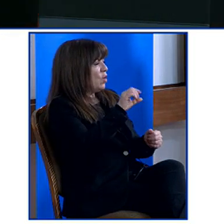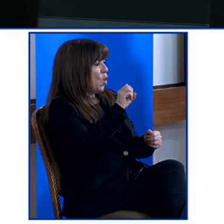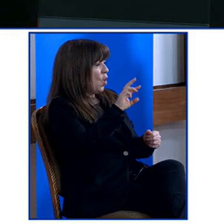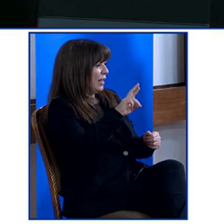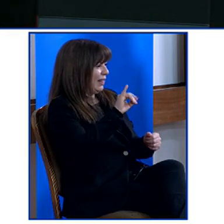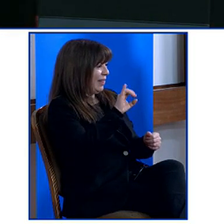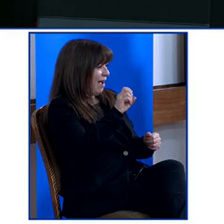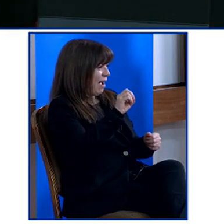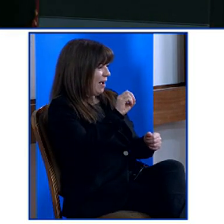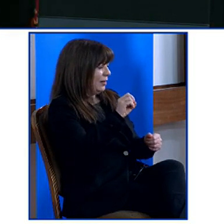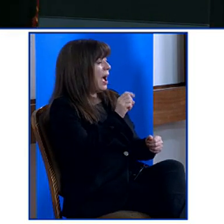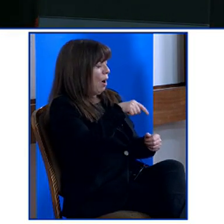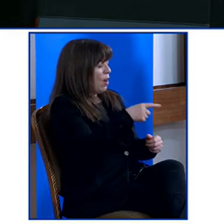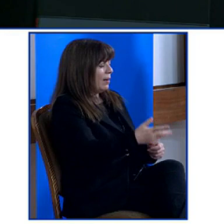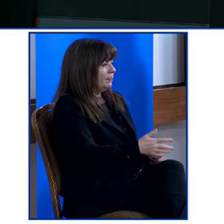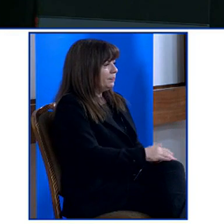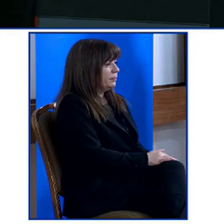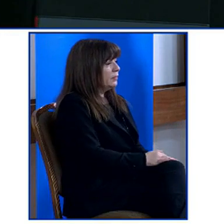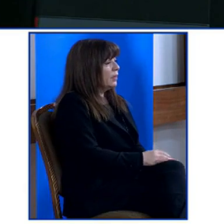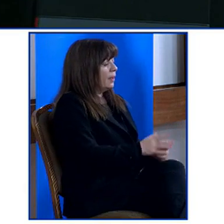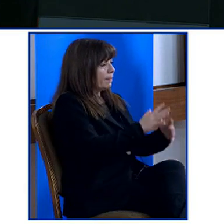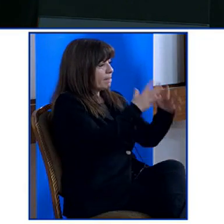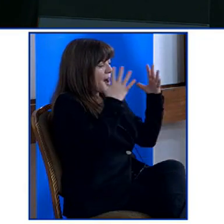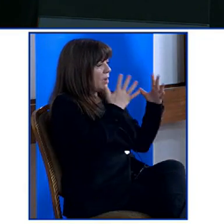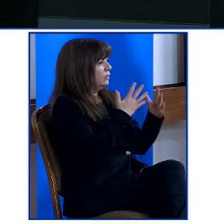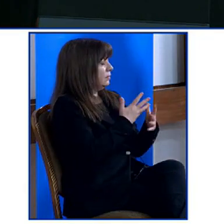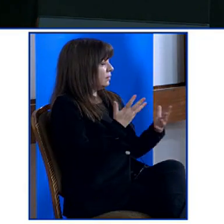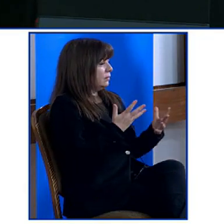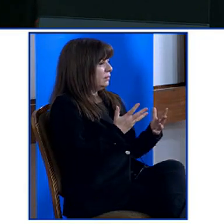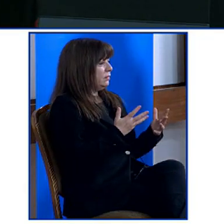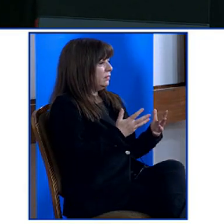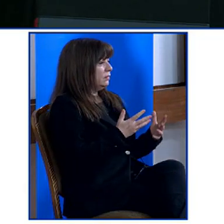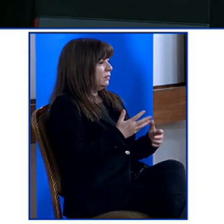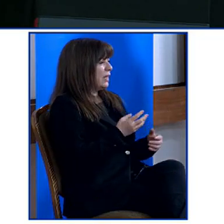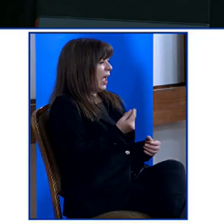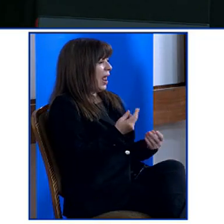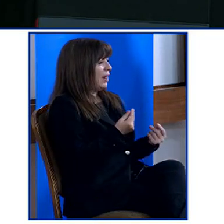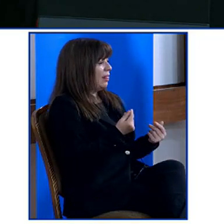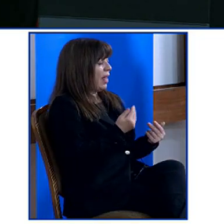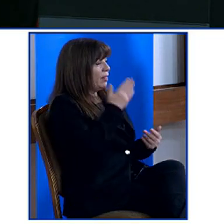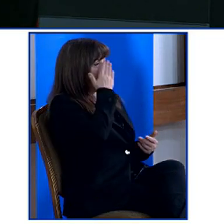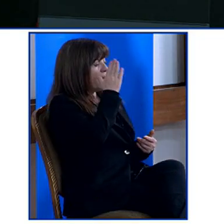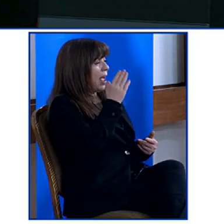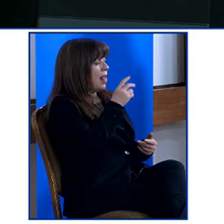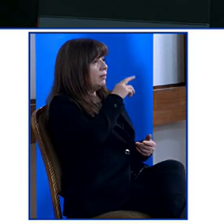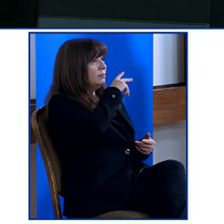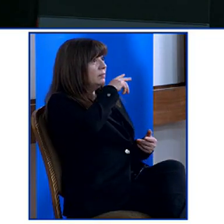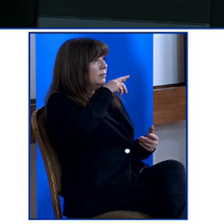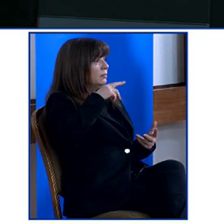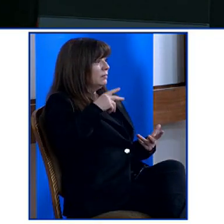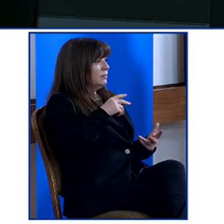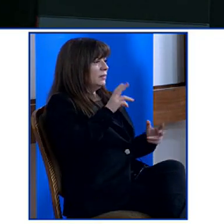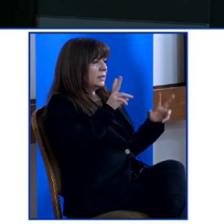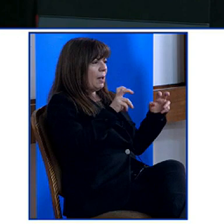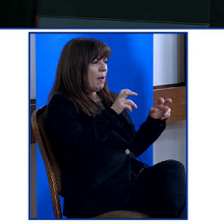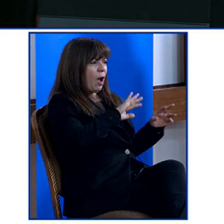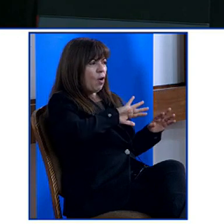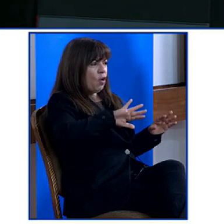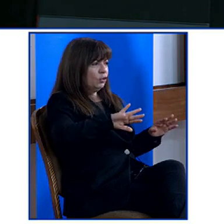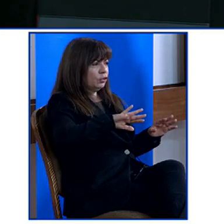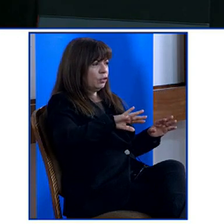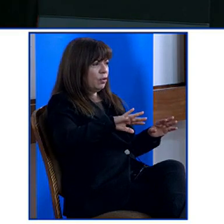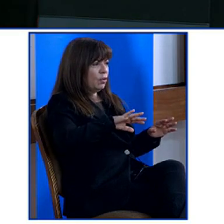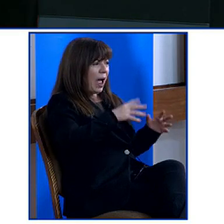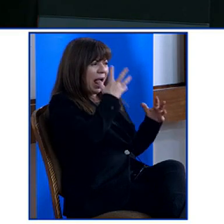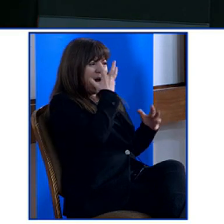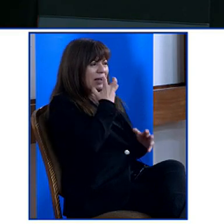The impact of poor air quality on our health is a similar story. As anyone with seasonal allergies will tell you, what's